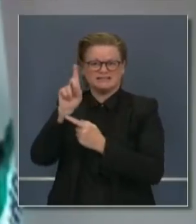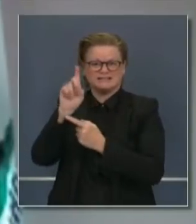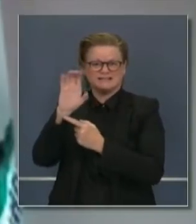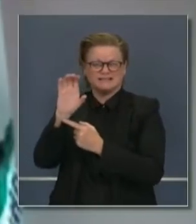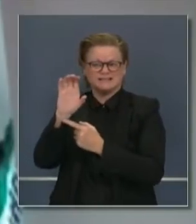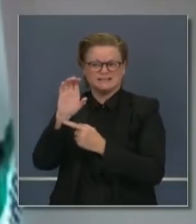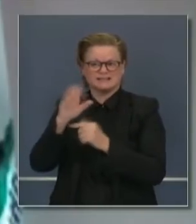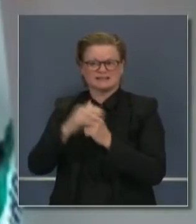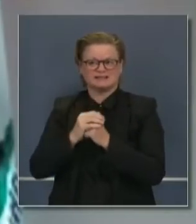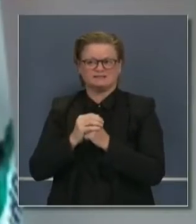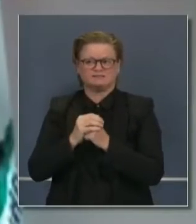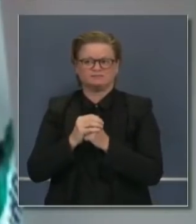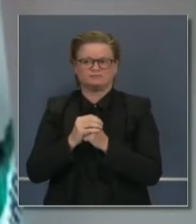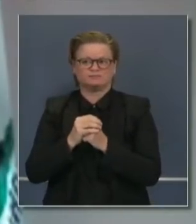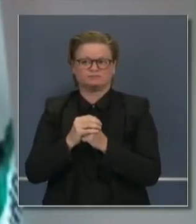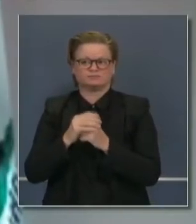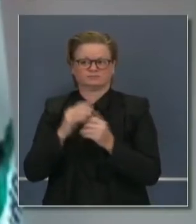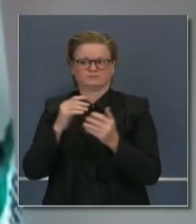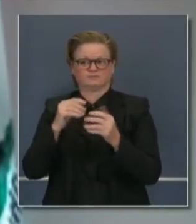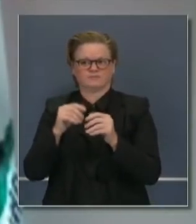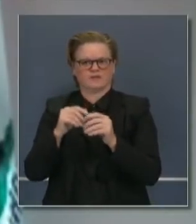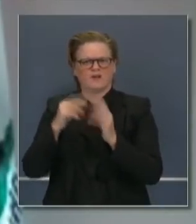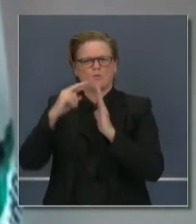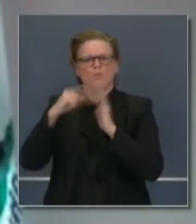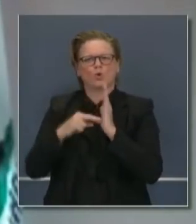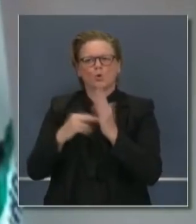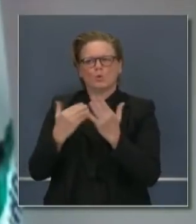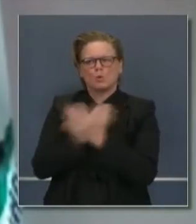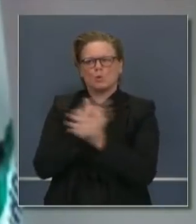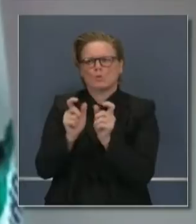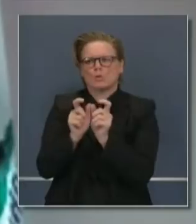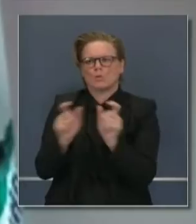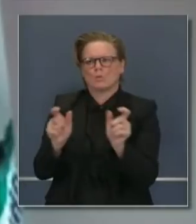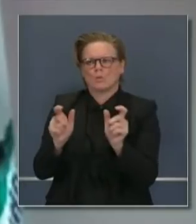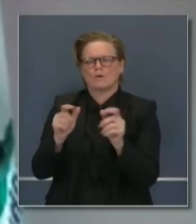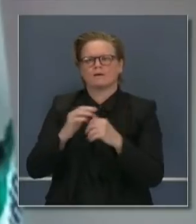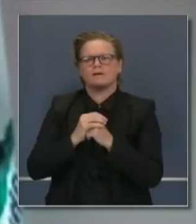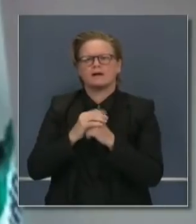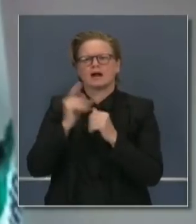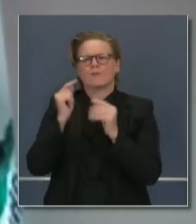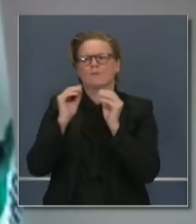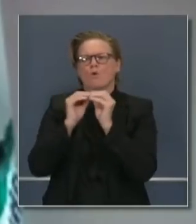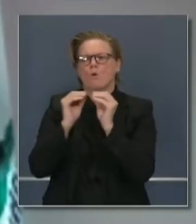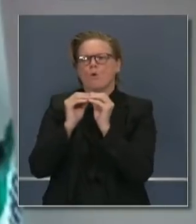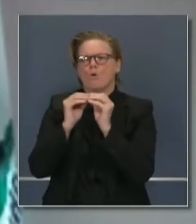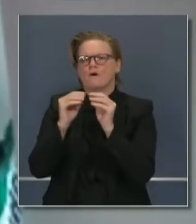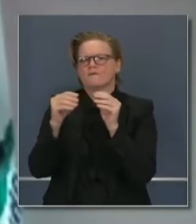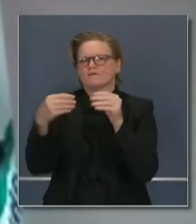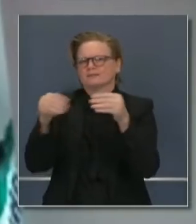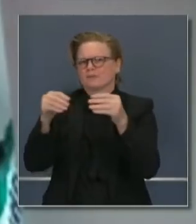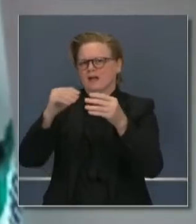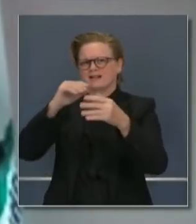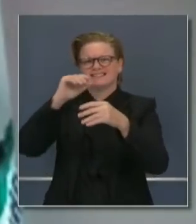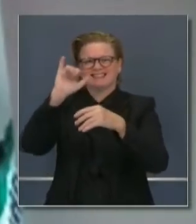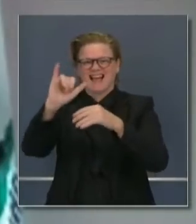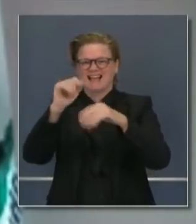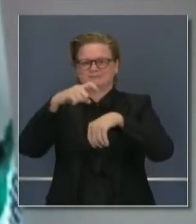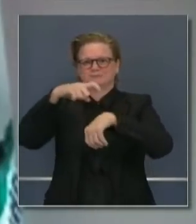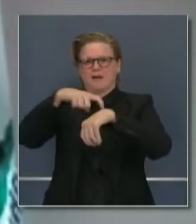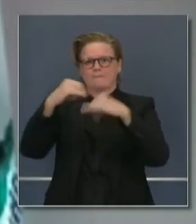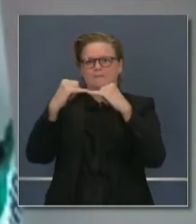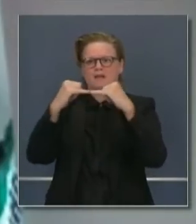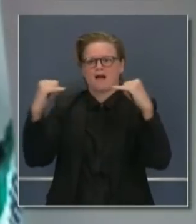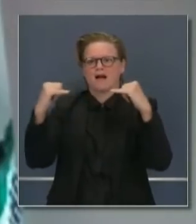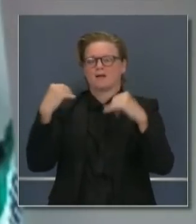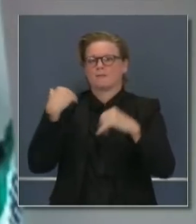on quarantine, giving a little bit more flexibility, allowing it to be shorter than it had been originally at 14 days.